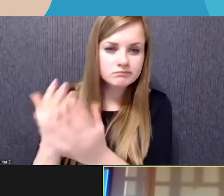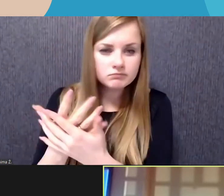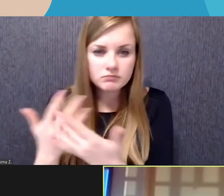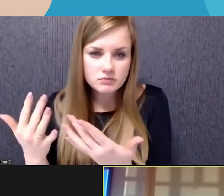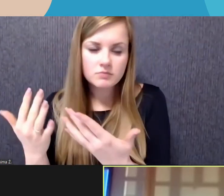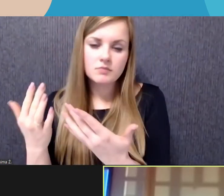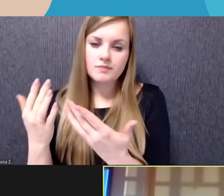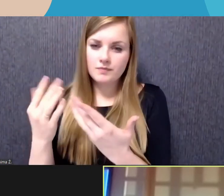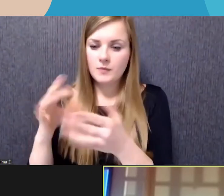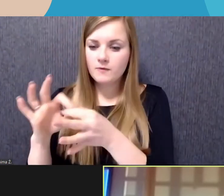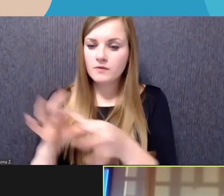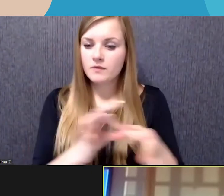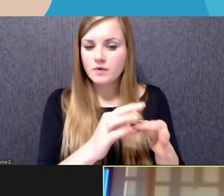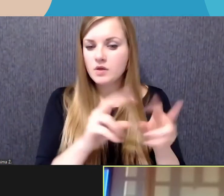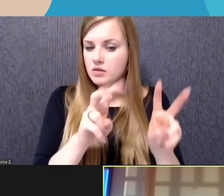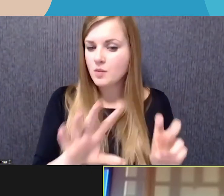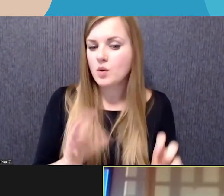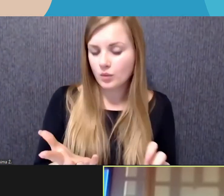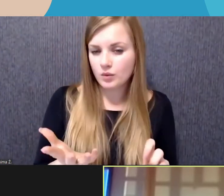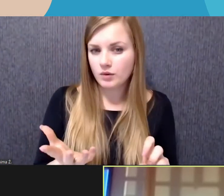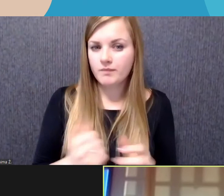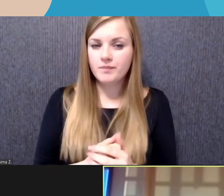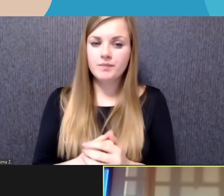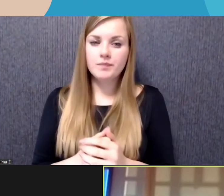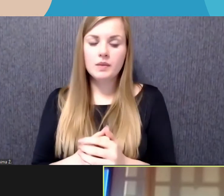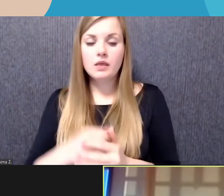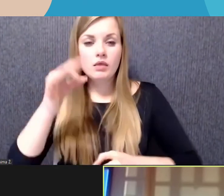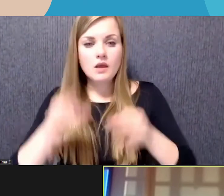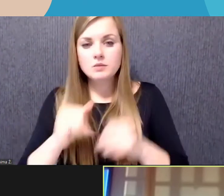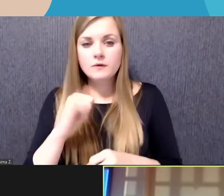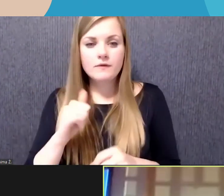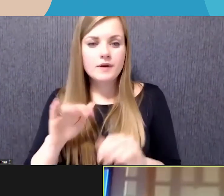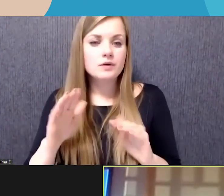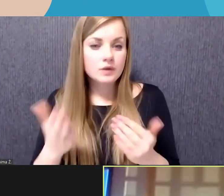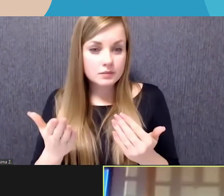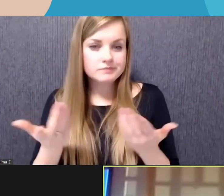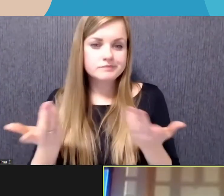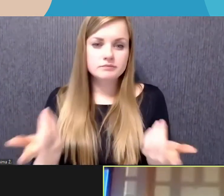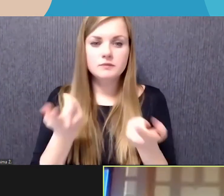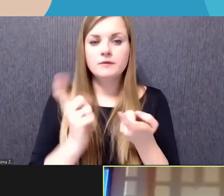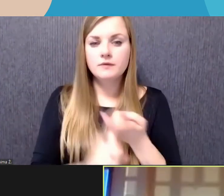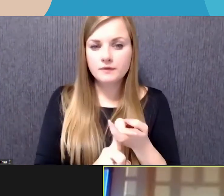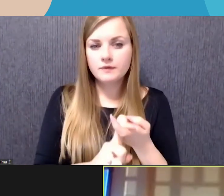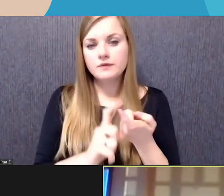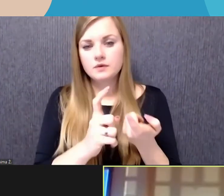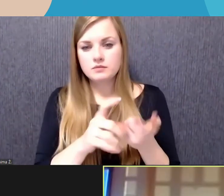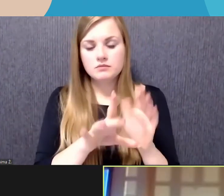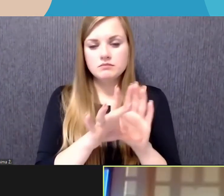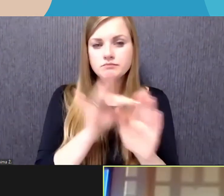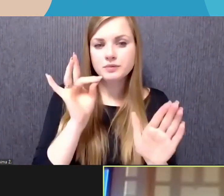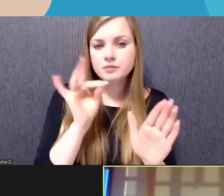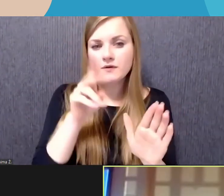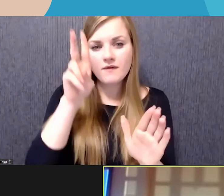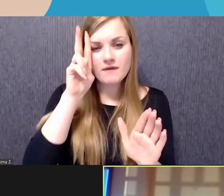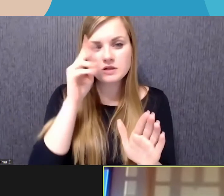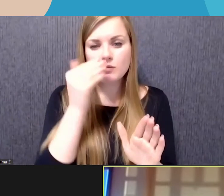be made, which is interrelated to context. And then it's up to the court